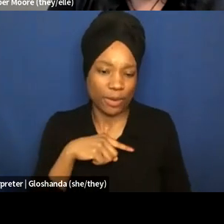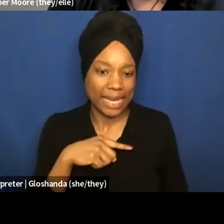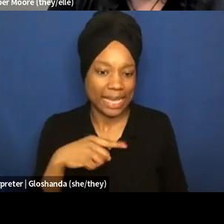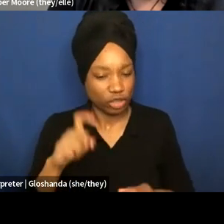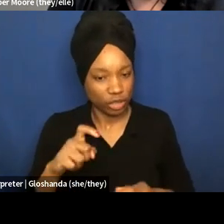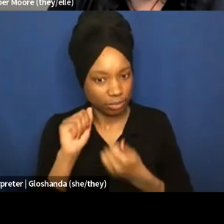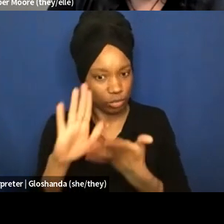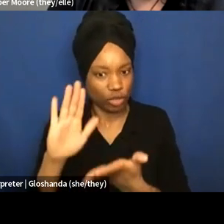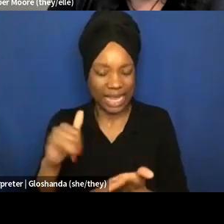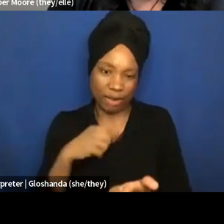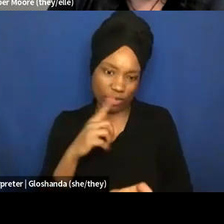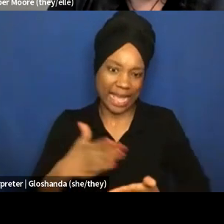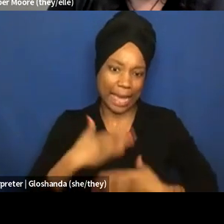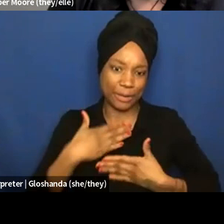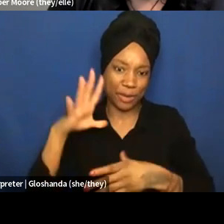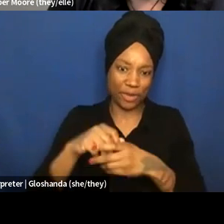this dialogue. Thank you.